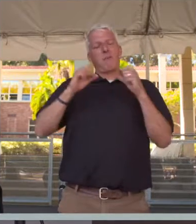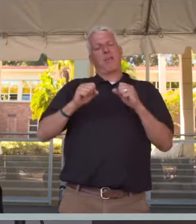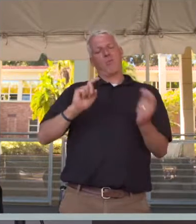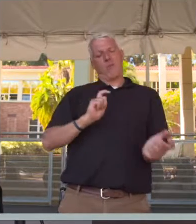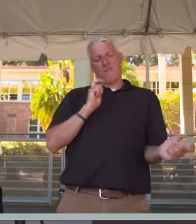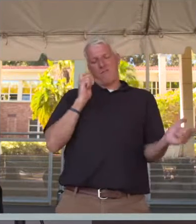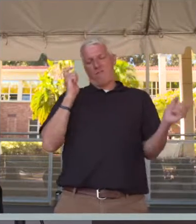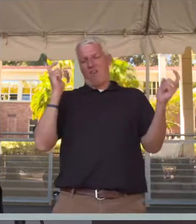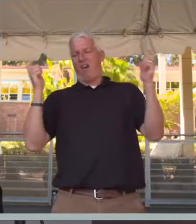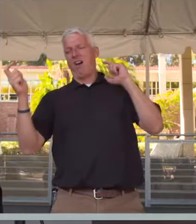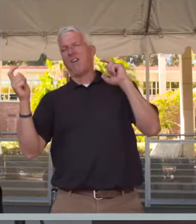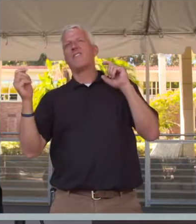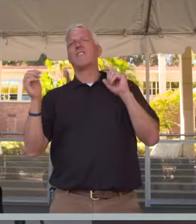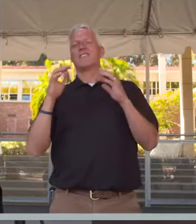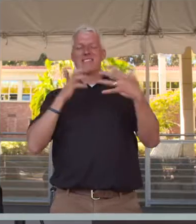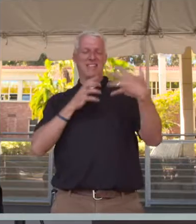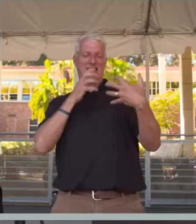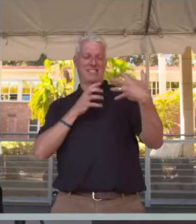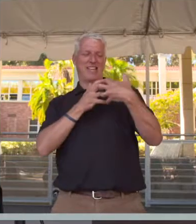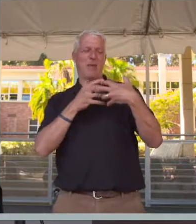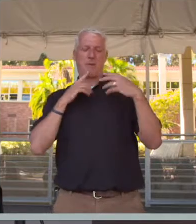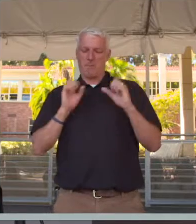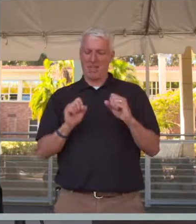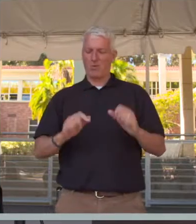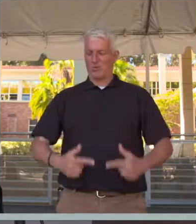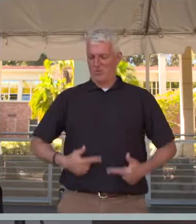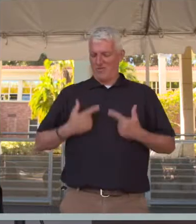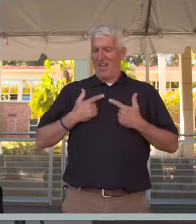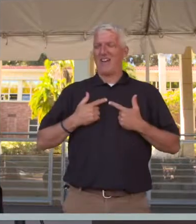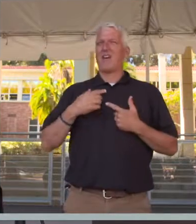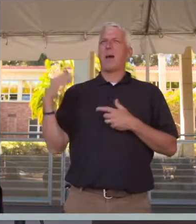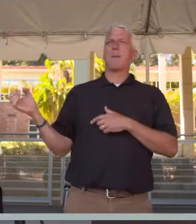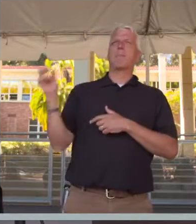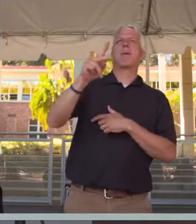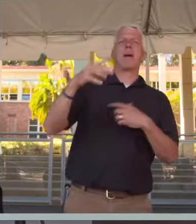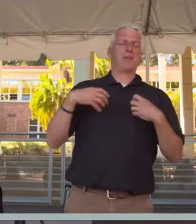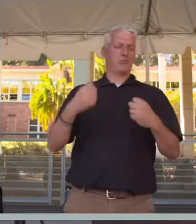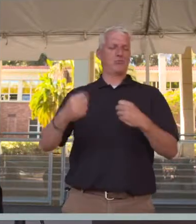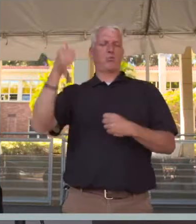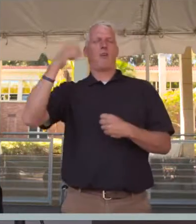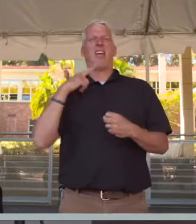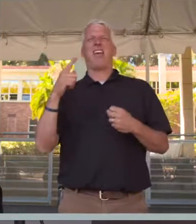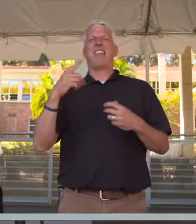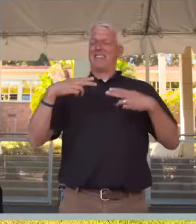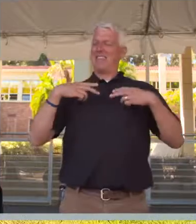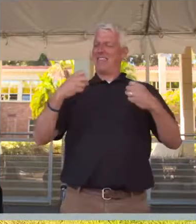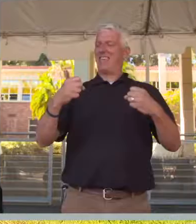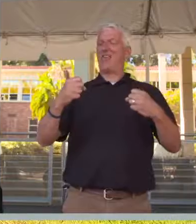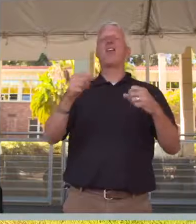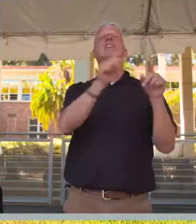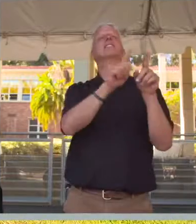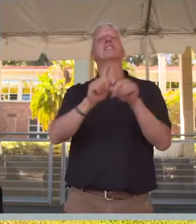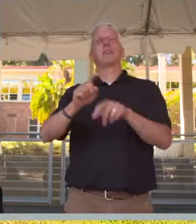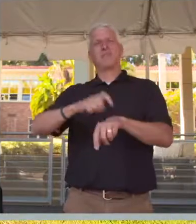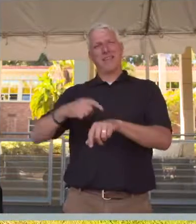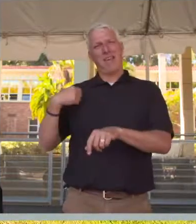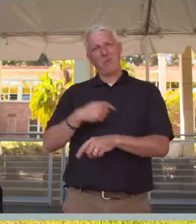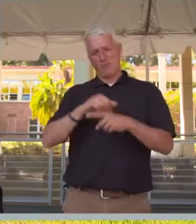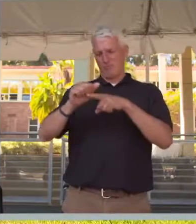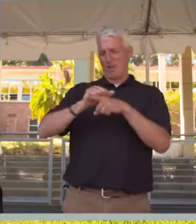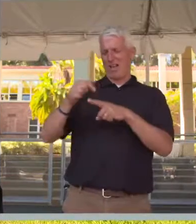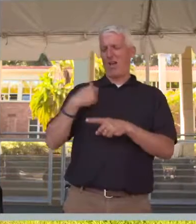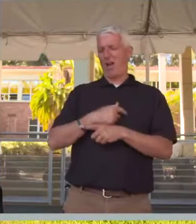adapt, and above all else, its ability to survive, to return stronger and healed. At the same time, we practice these skills